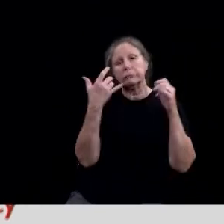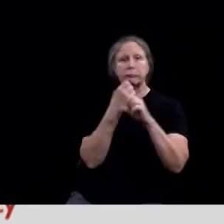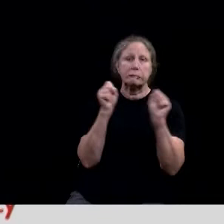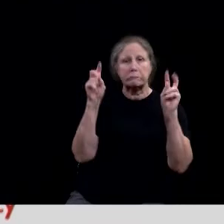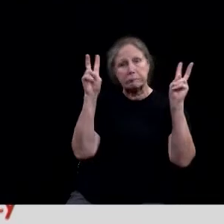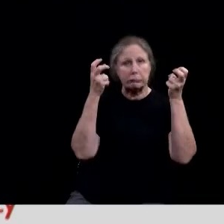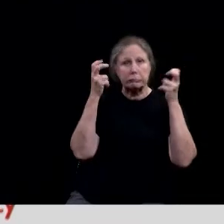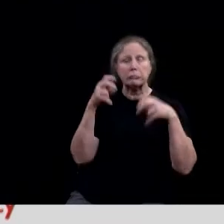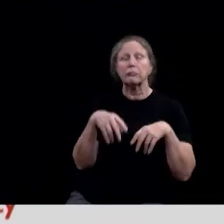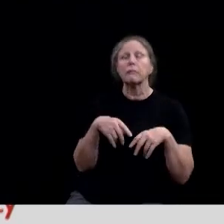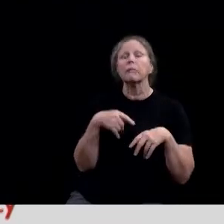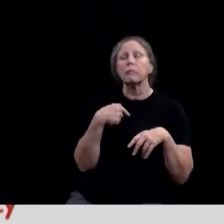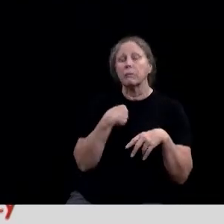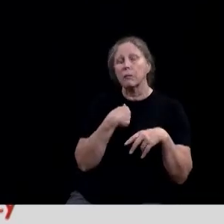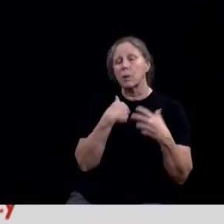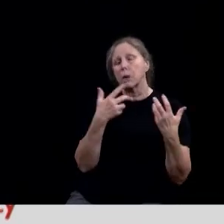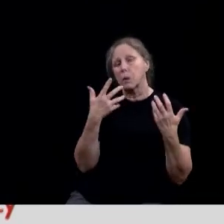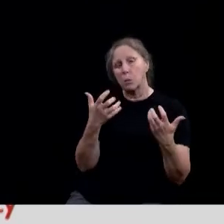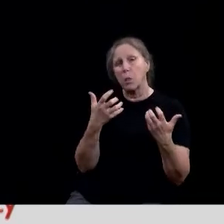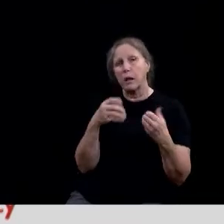contingency time space around there.